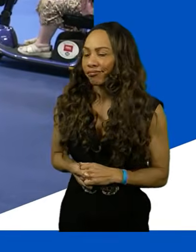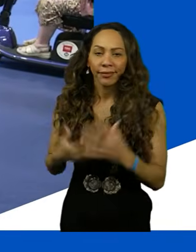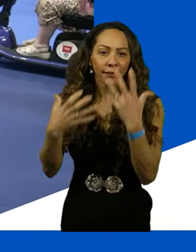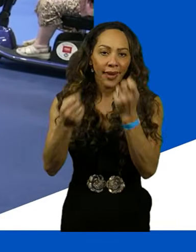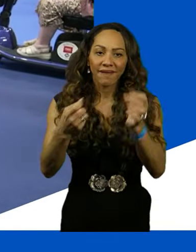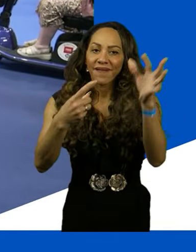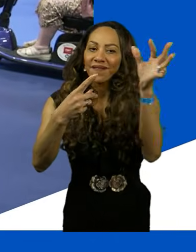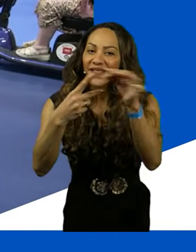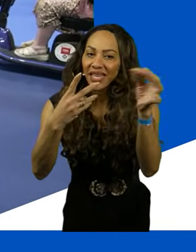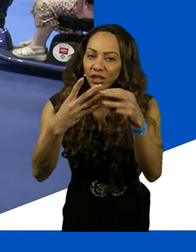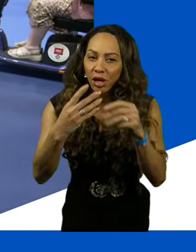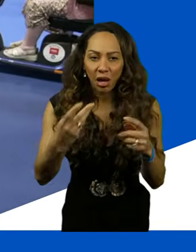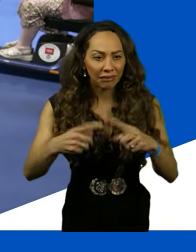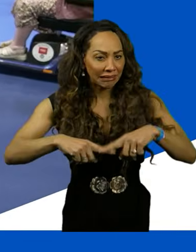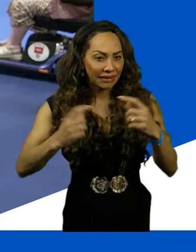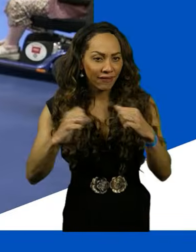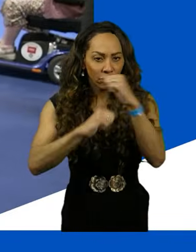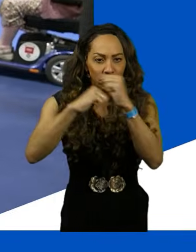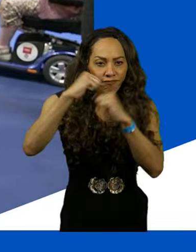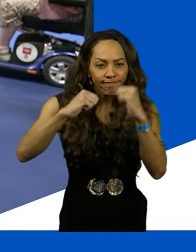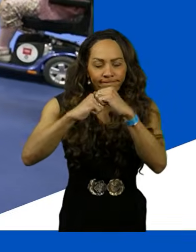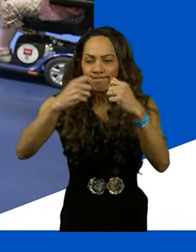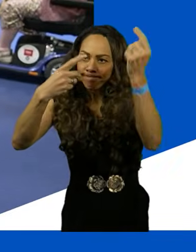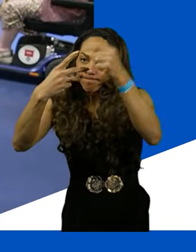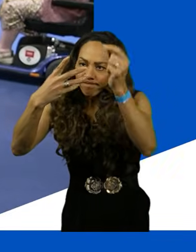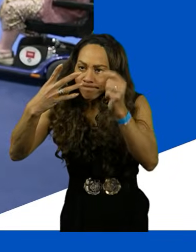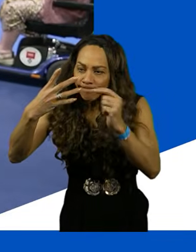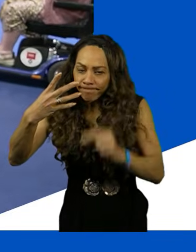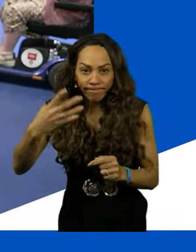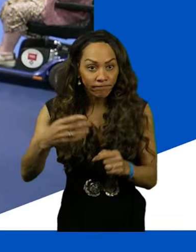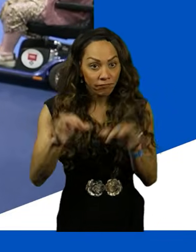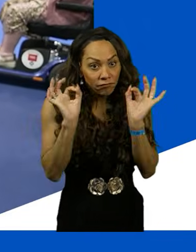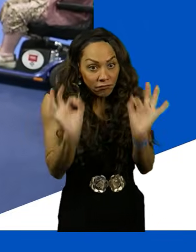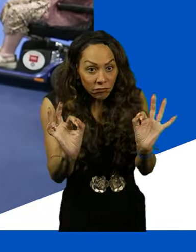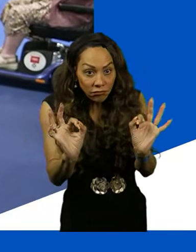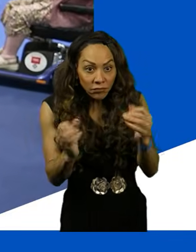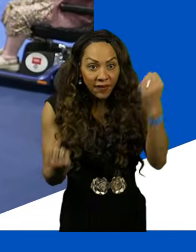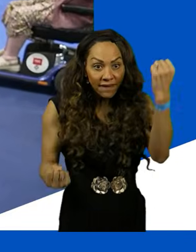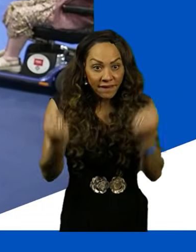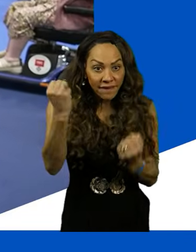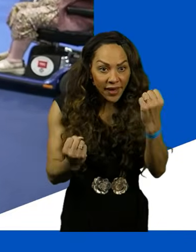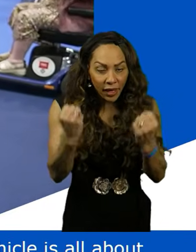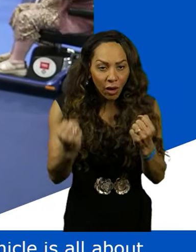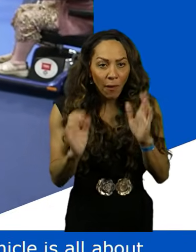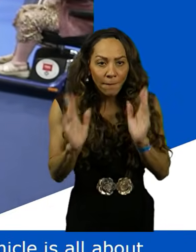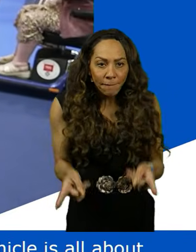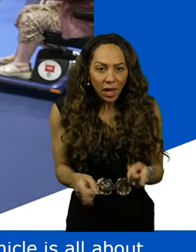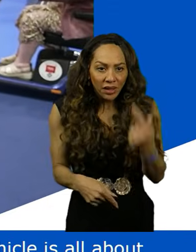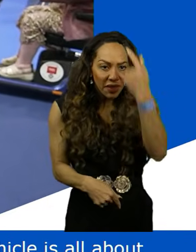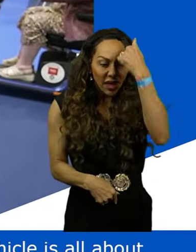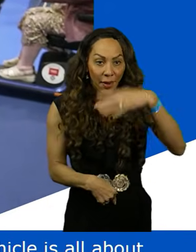features and layouts to consider. And the right vehicle is all about getting what's right for your needs.